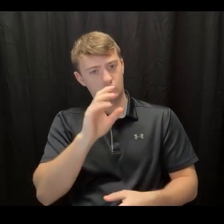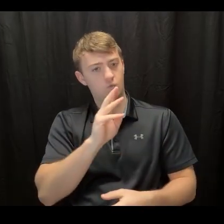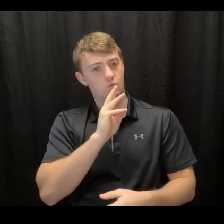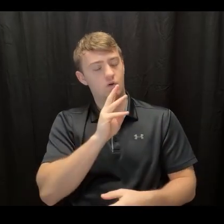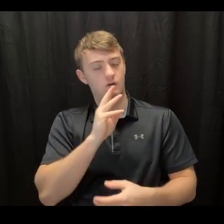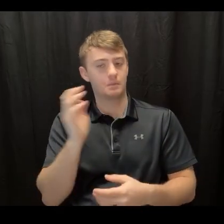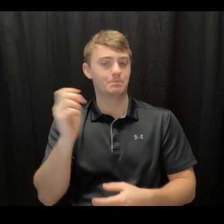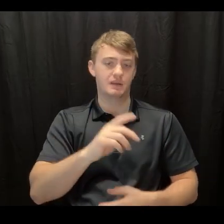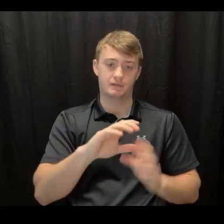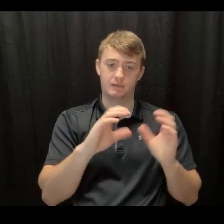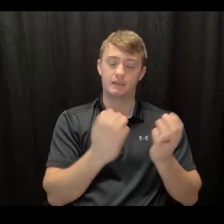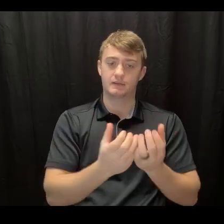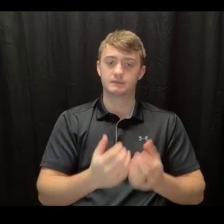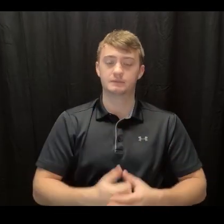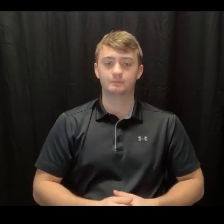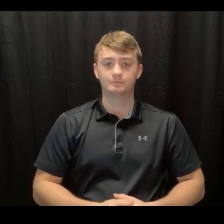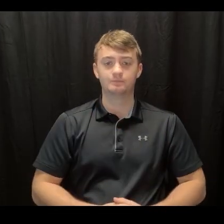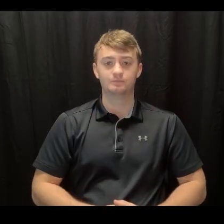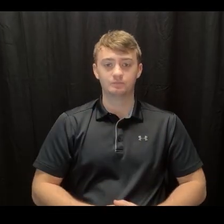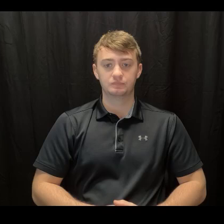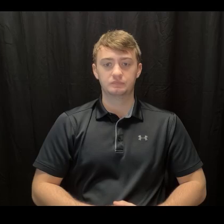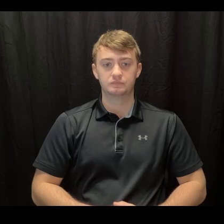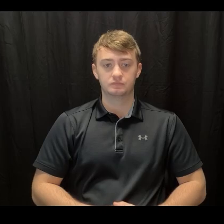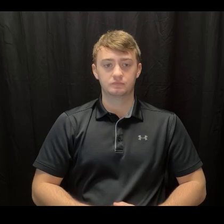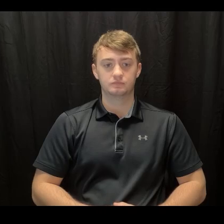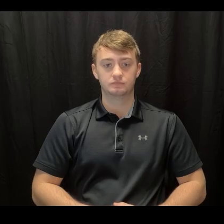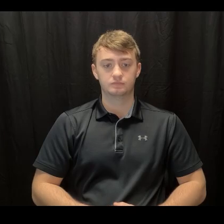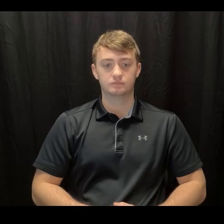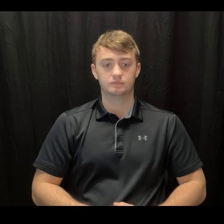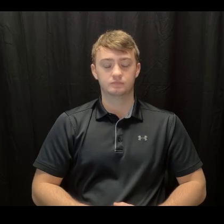a drink of water and then return to class.